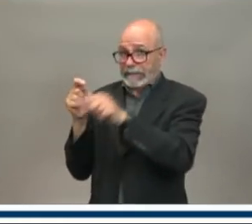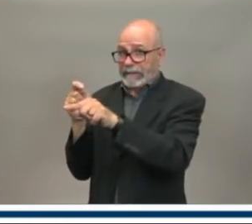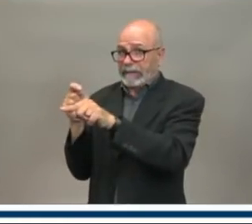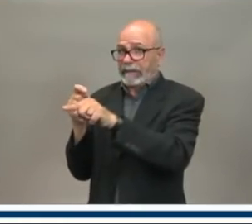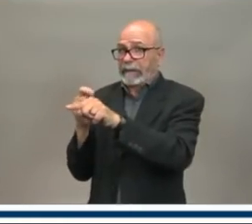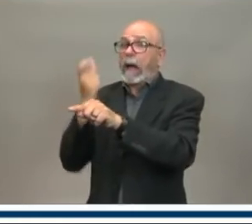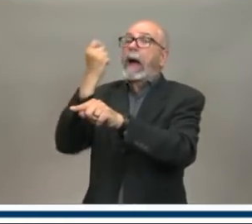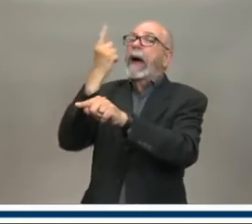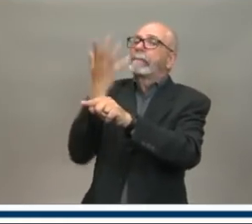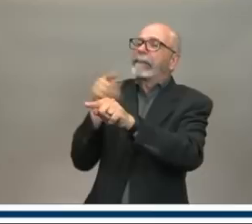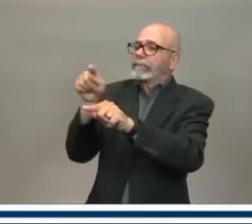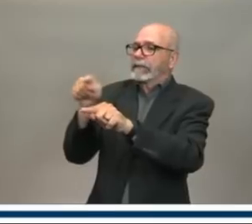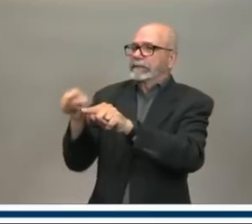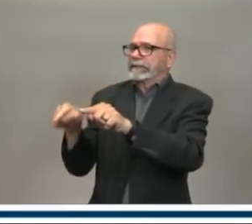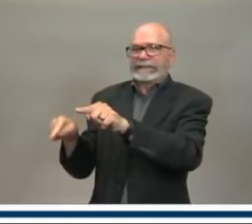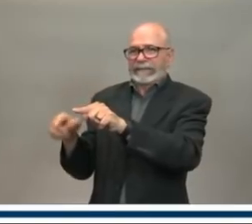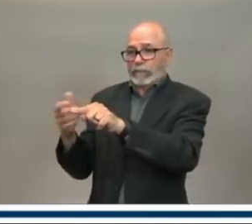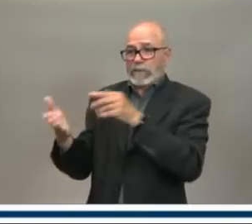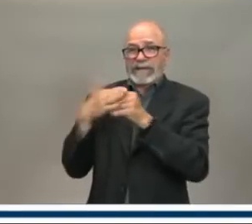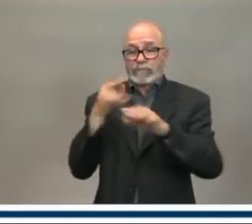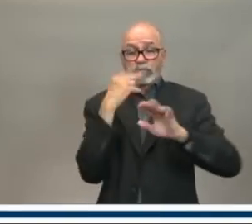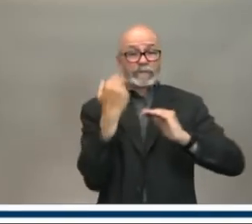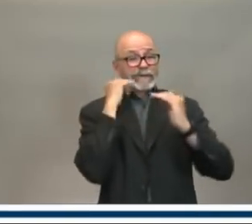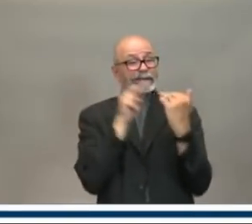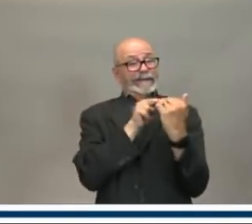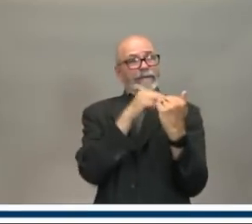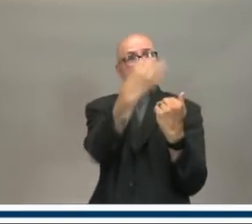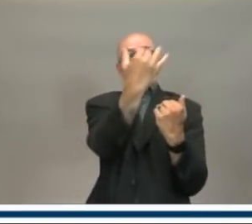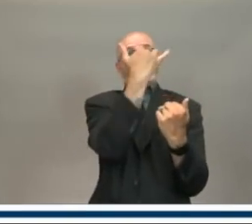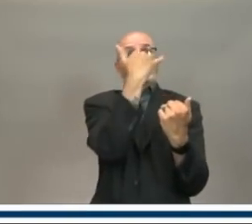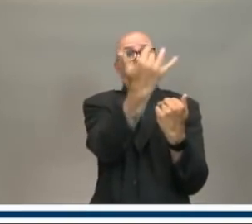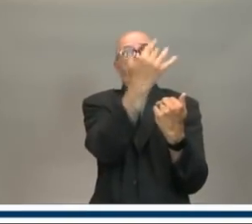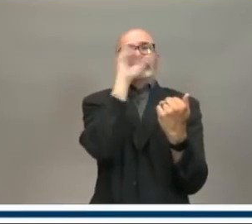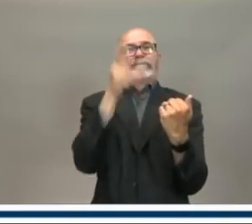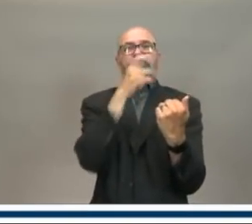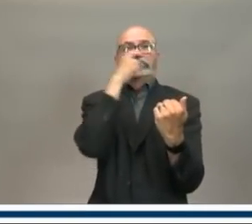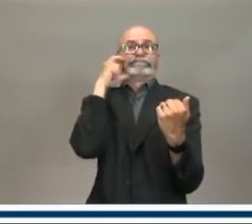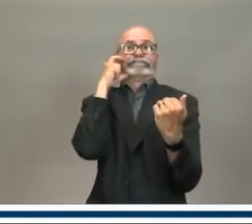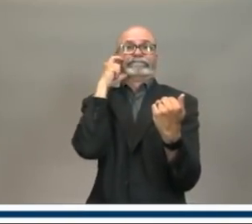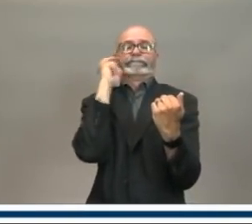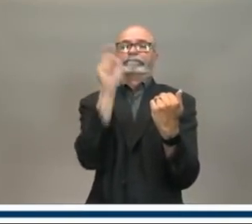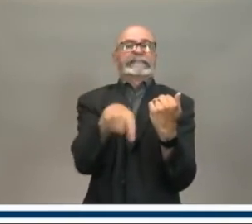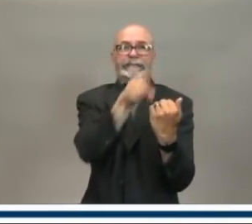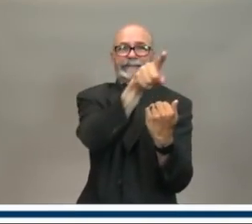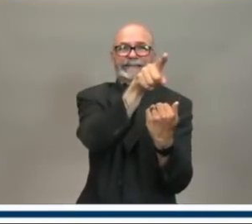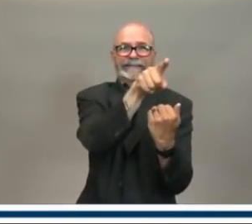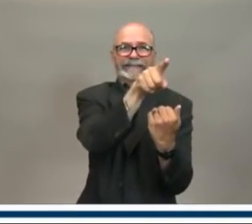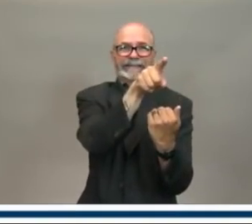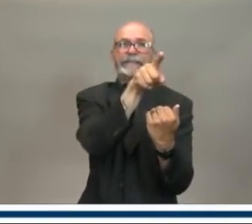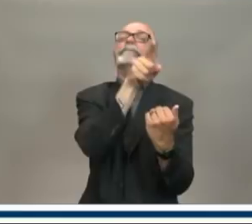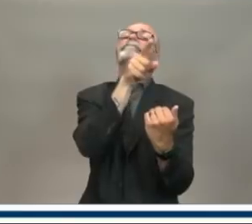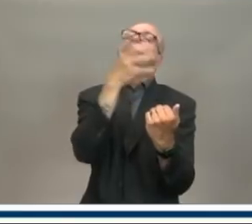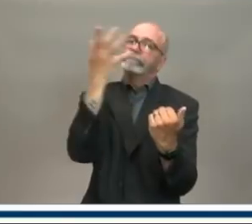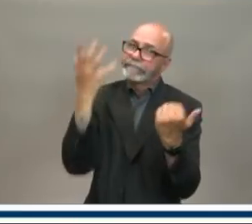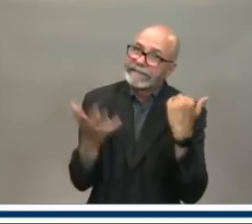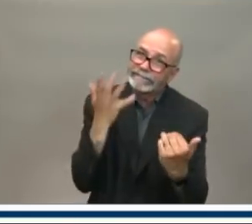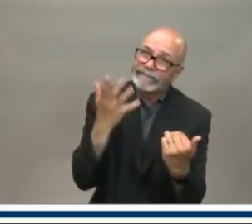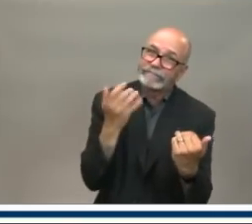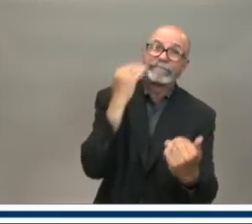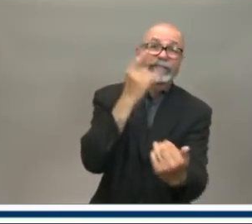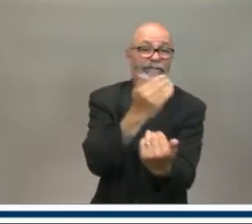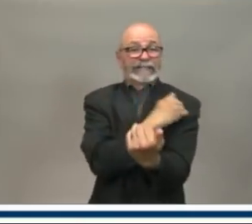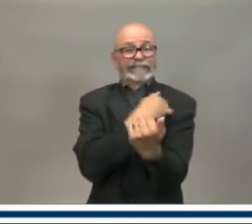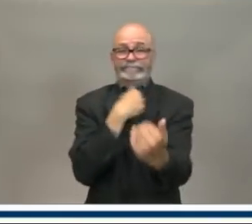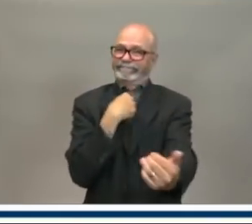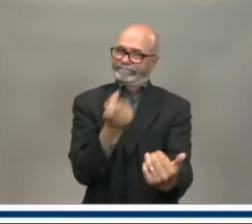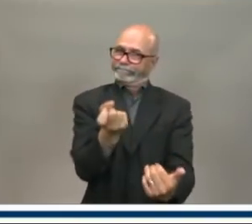care, we're certainly having expectations of the care providers wearing masks. They may actually require you to wear masks in some of those